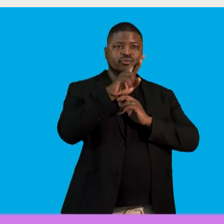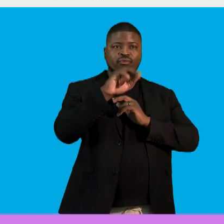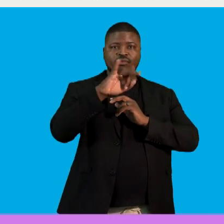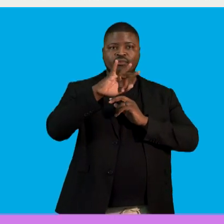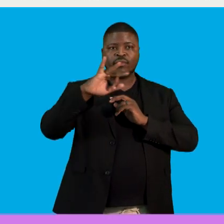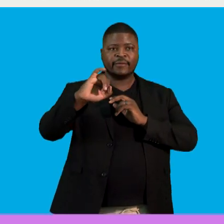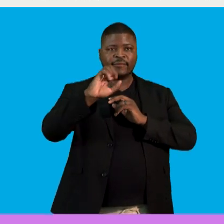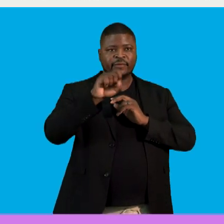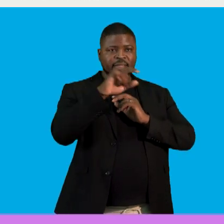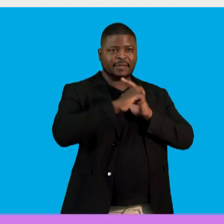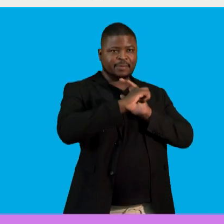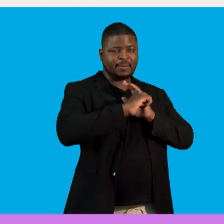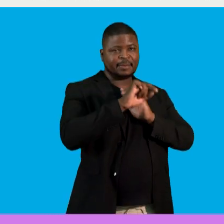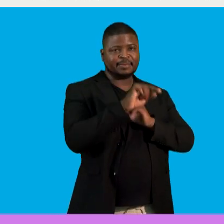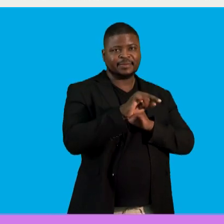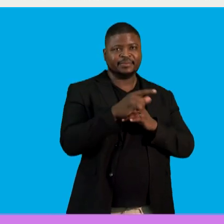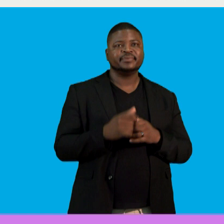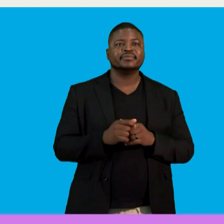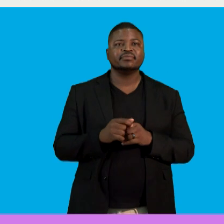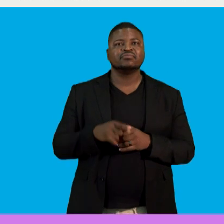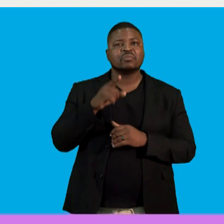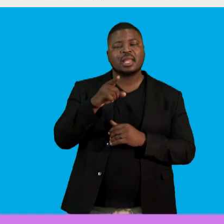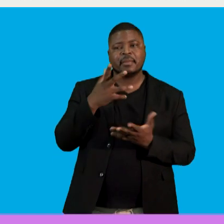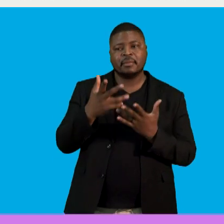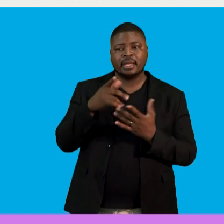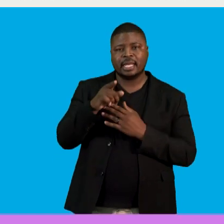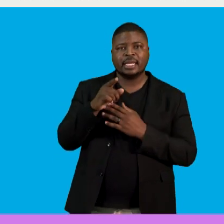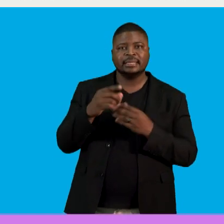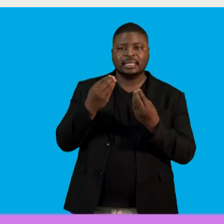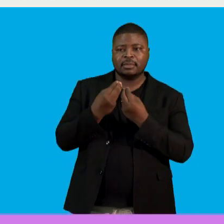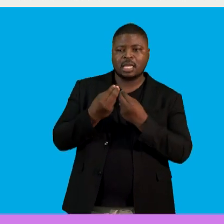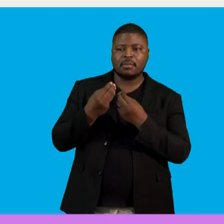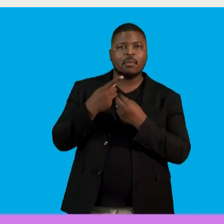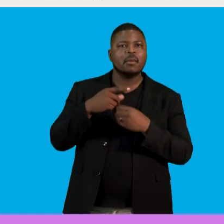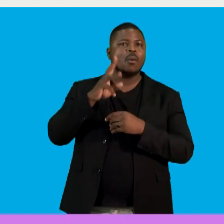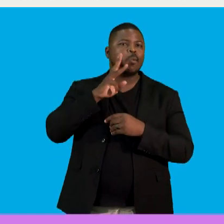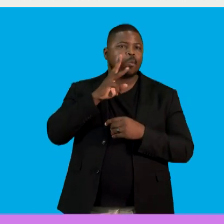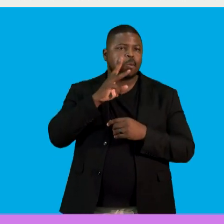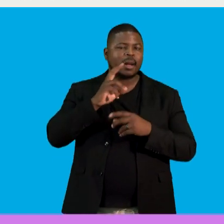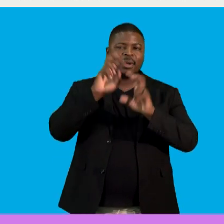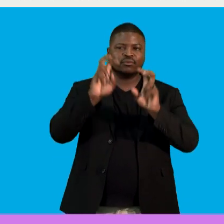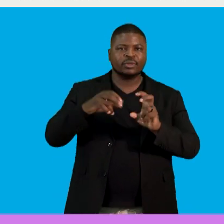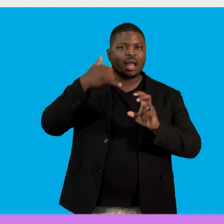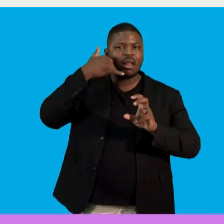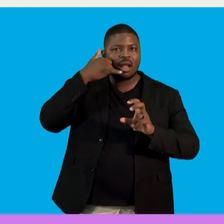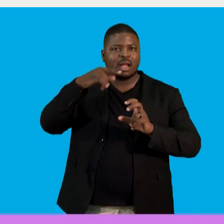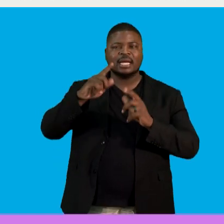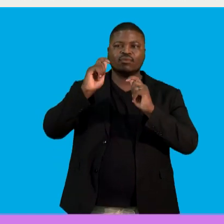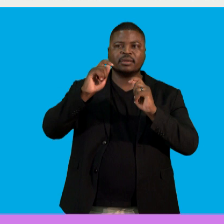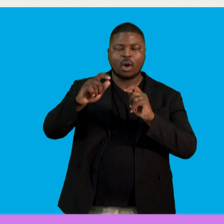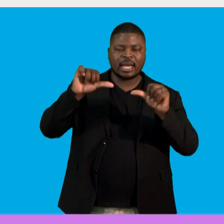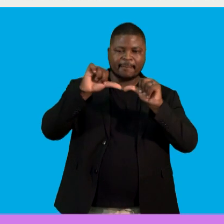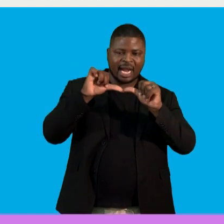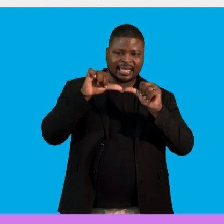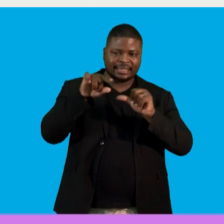what a tariff is. A tariff is a charge in rand per measuring unit of a specific service, such as water, electricity,